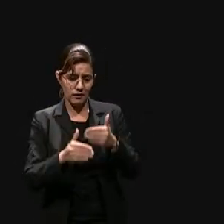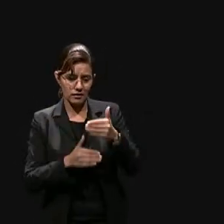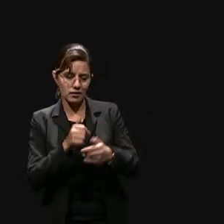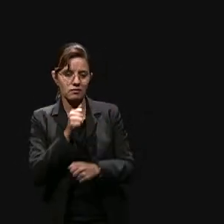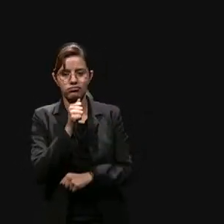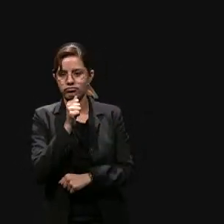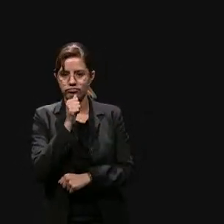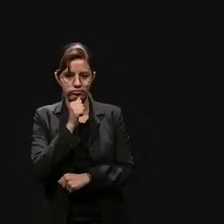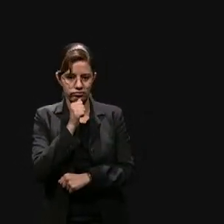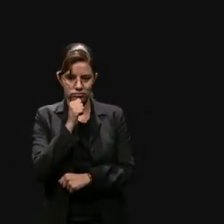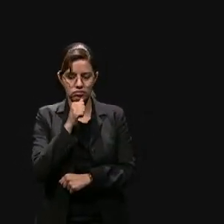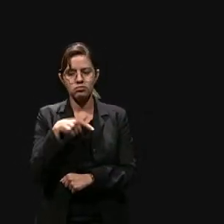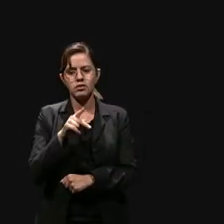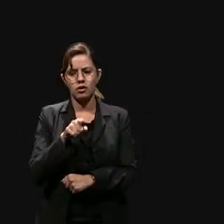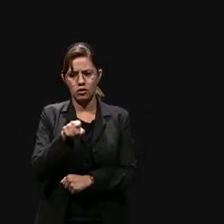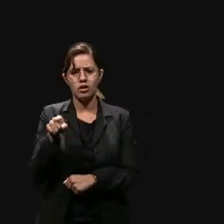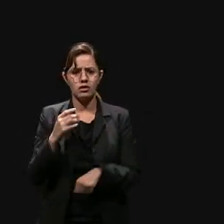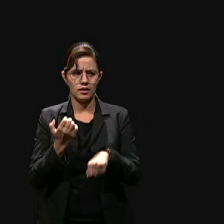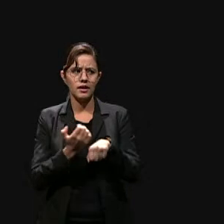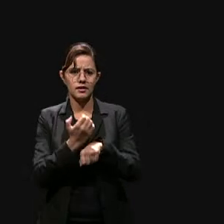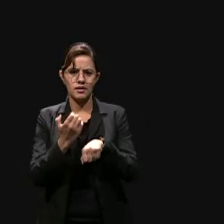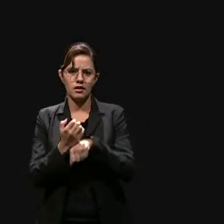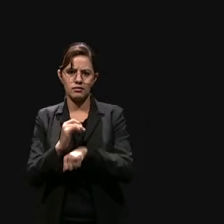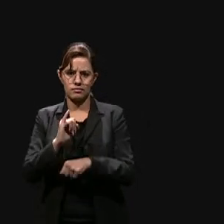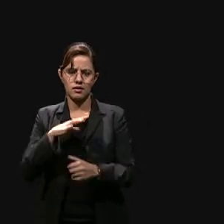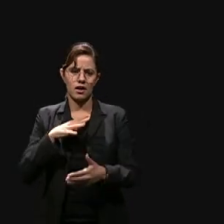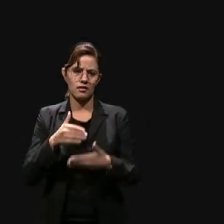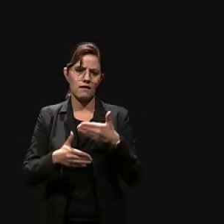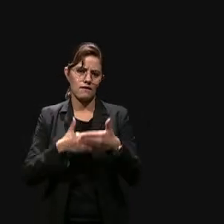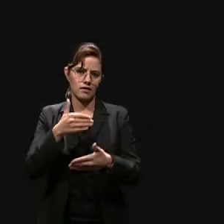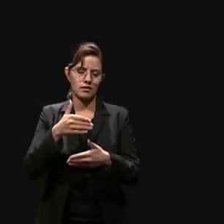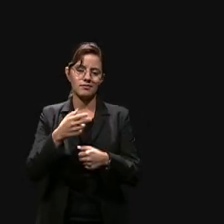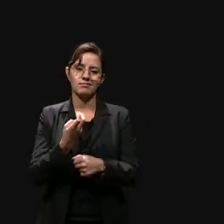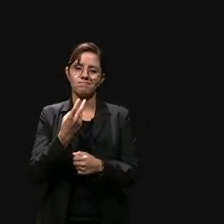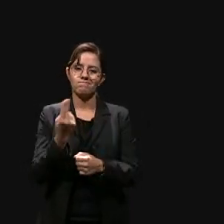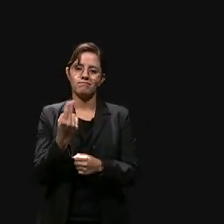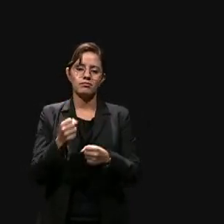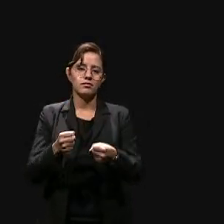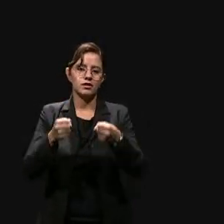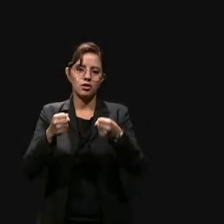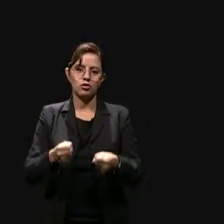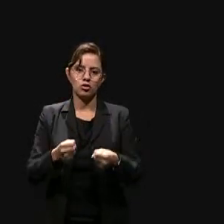a very, very patchwork, disparate system.